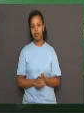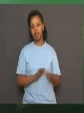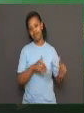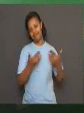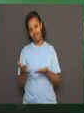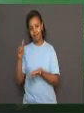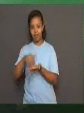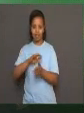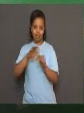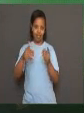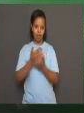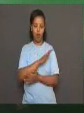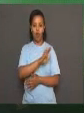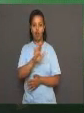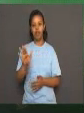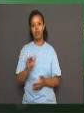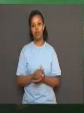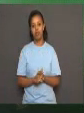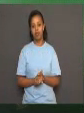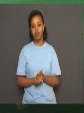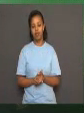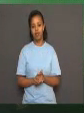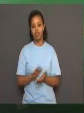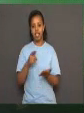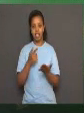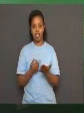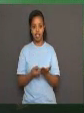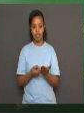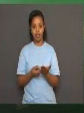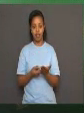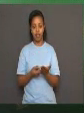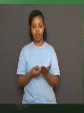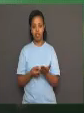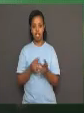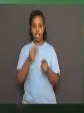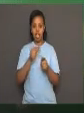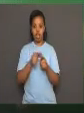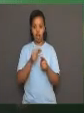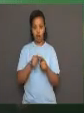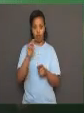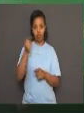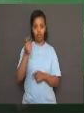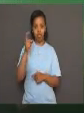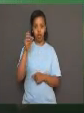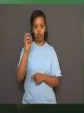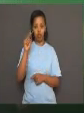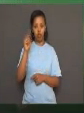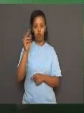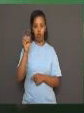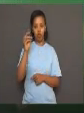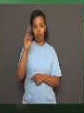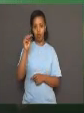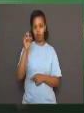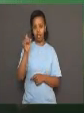Welcome back, everyone. Were you able to recall the definition of taxonomy from